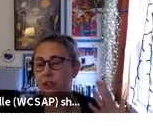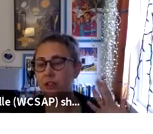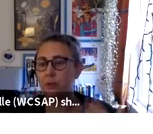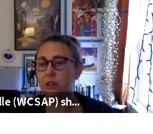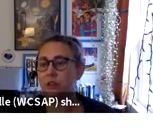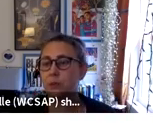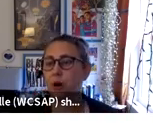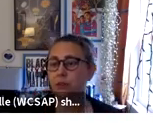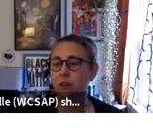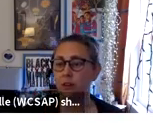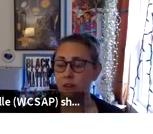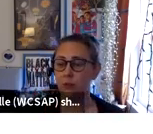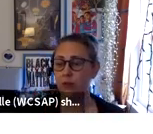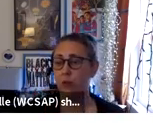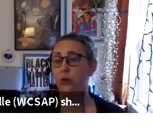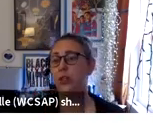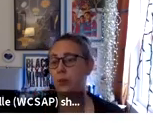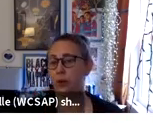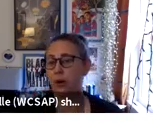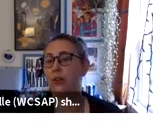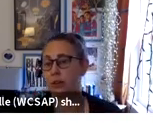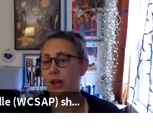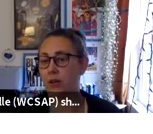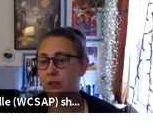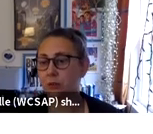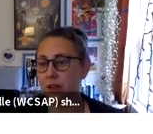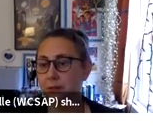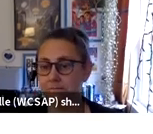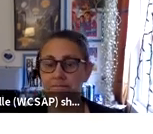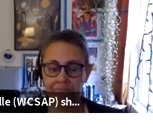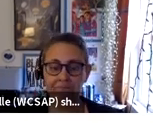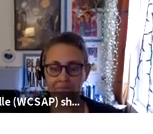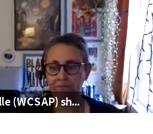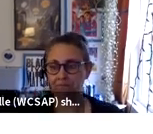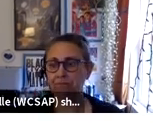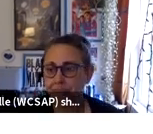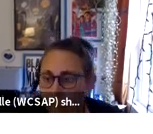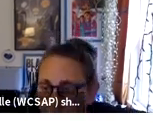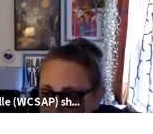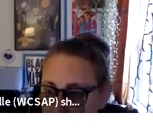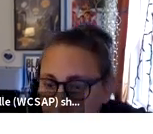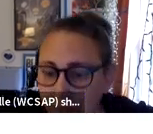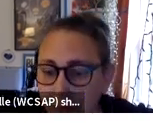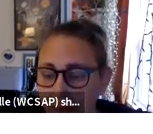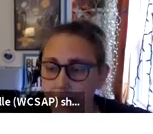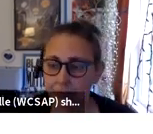your facial expression is part of your, is a really important part of your language, right, Lynn?